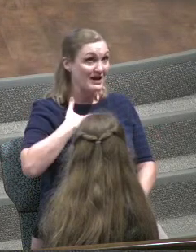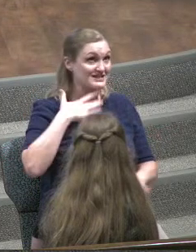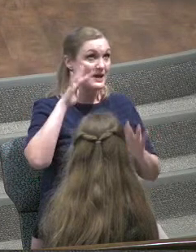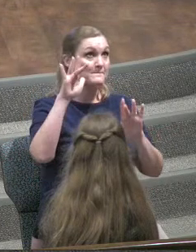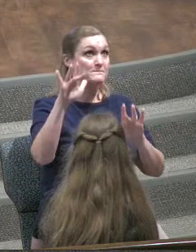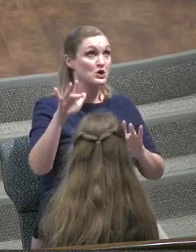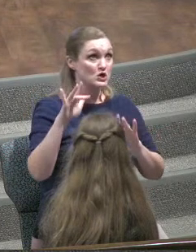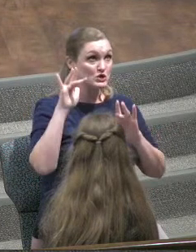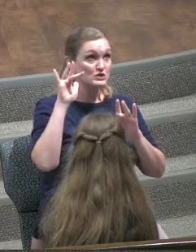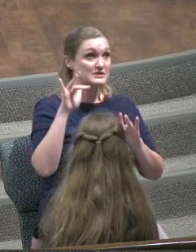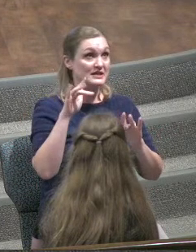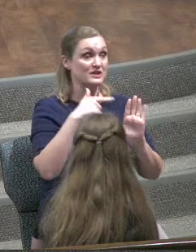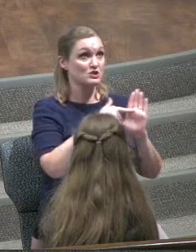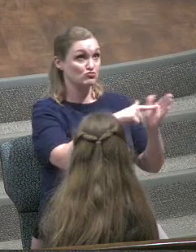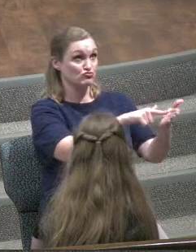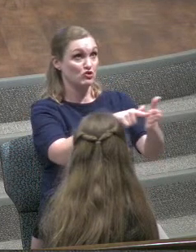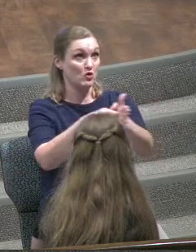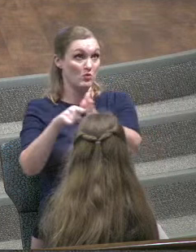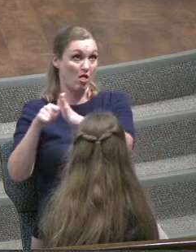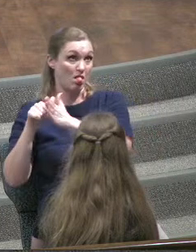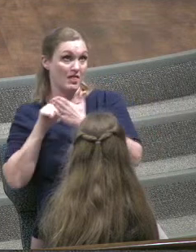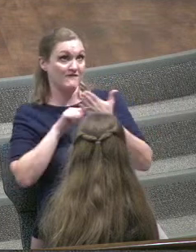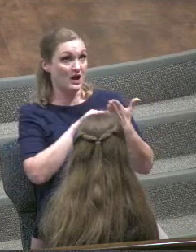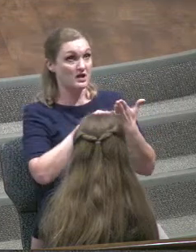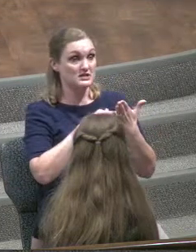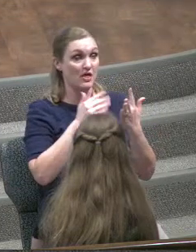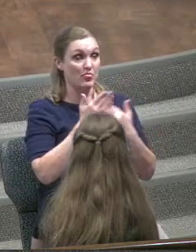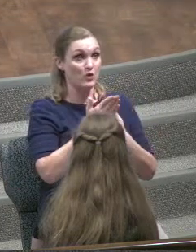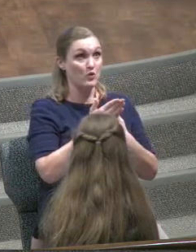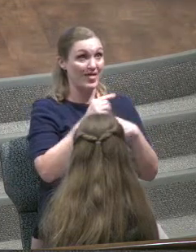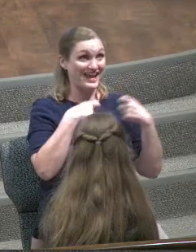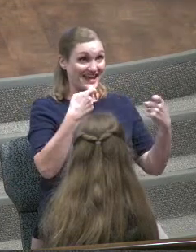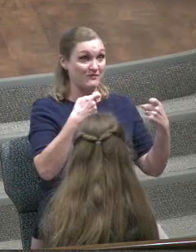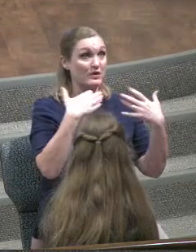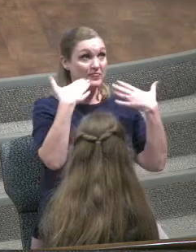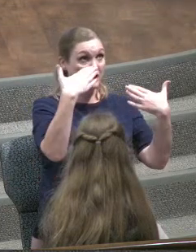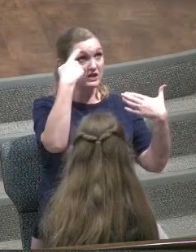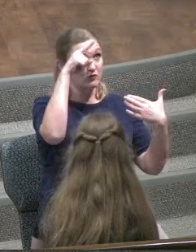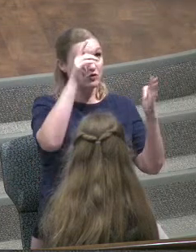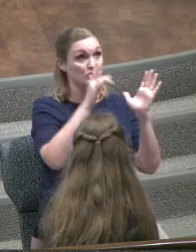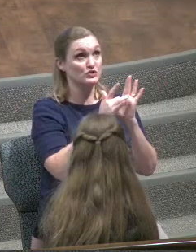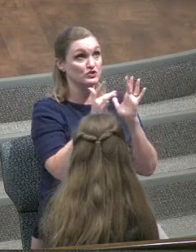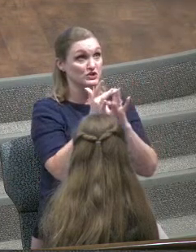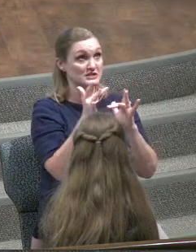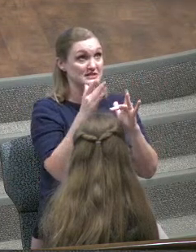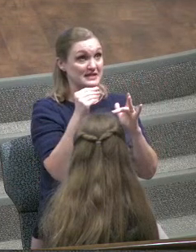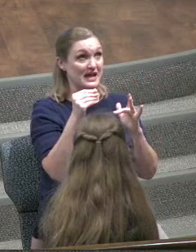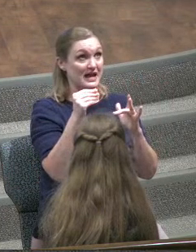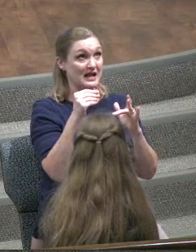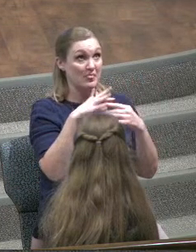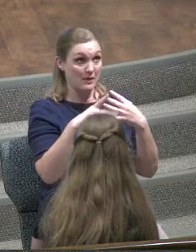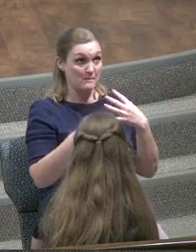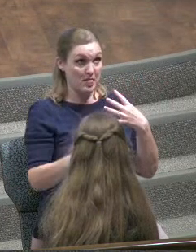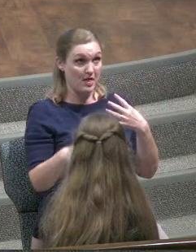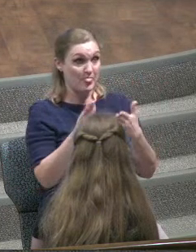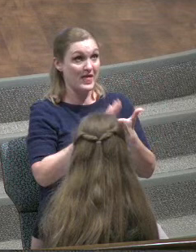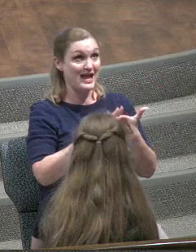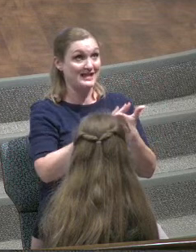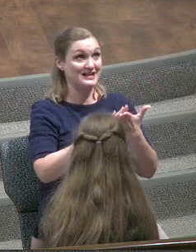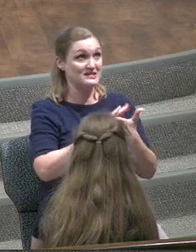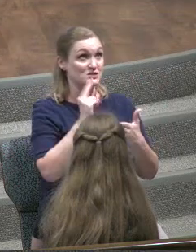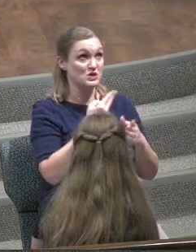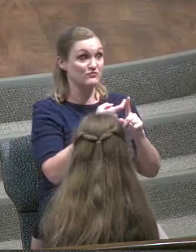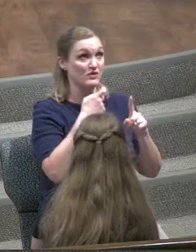showed and your love for us through that great gift. And we're thankful for him and for his blood that cleanses us from our